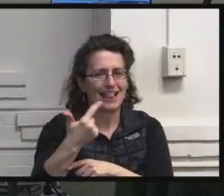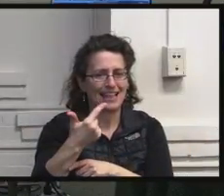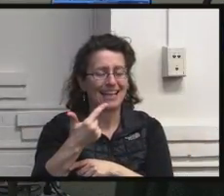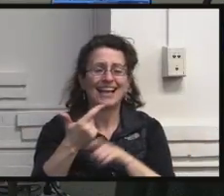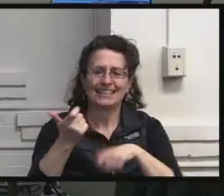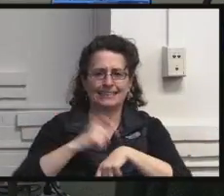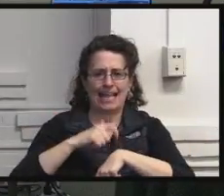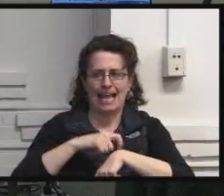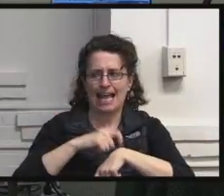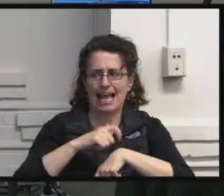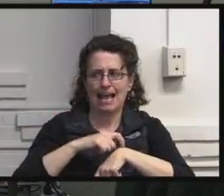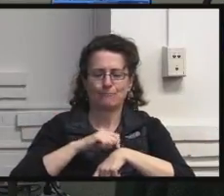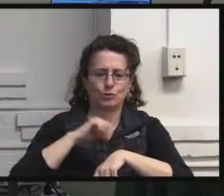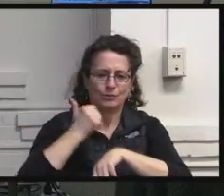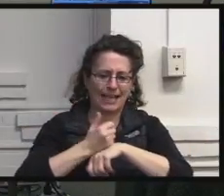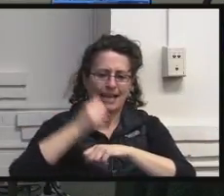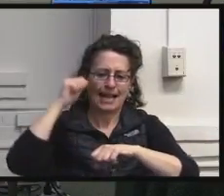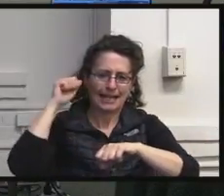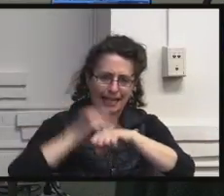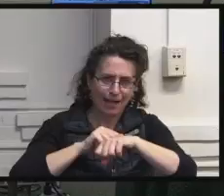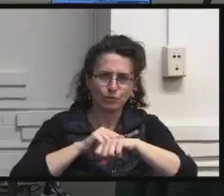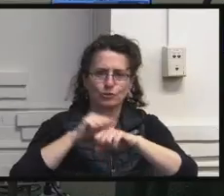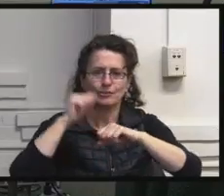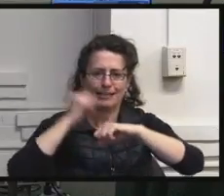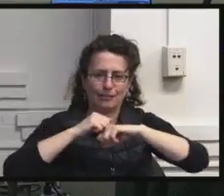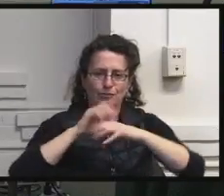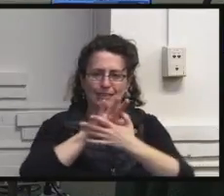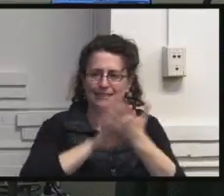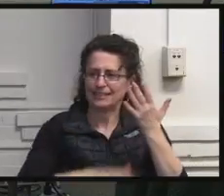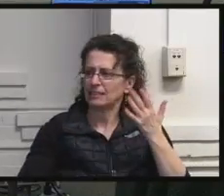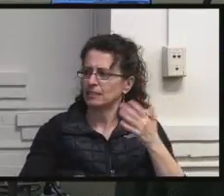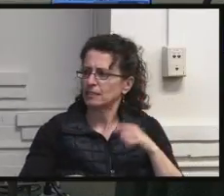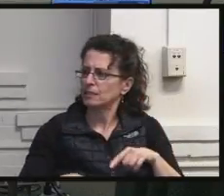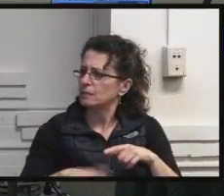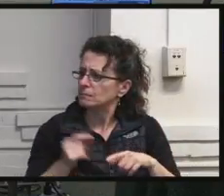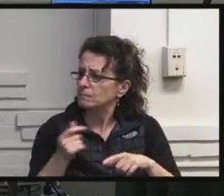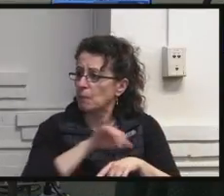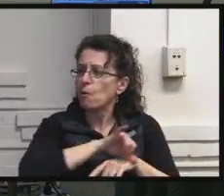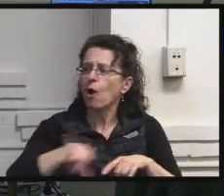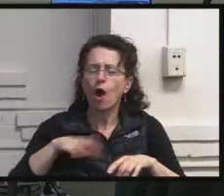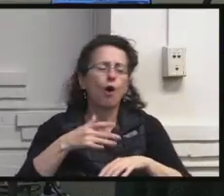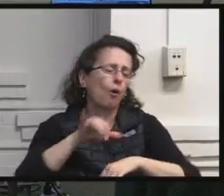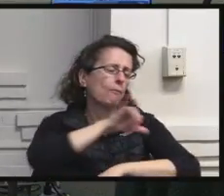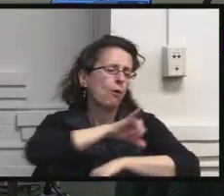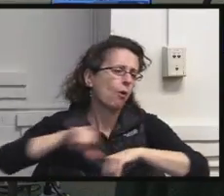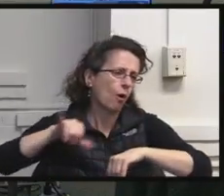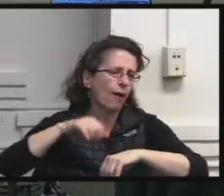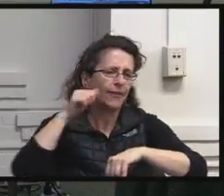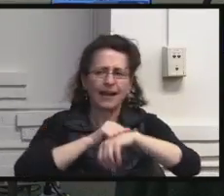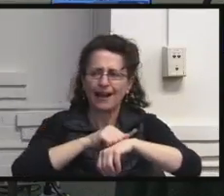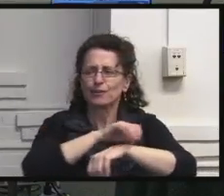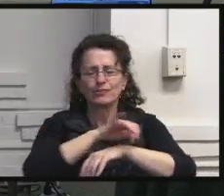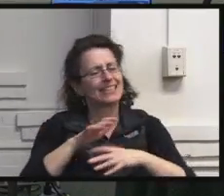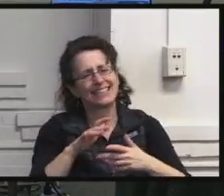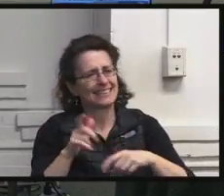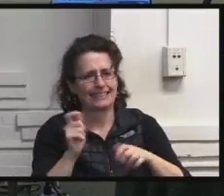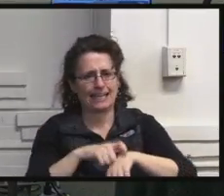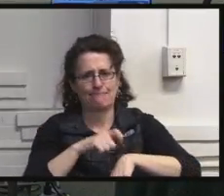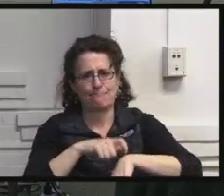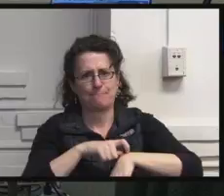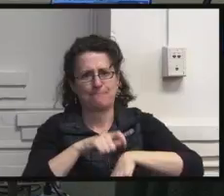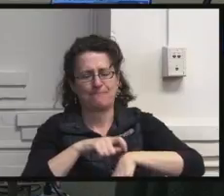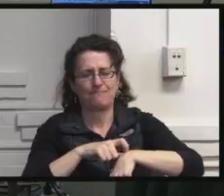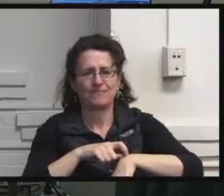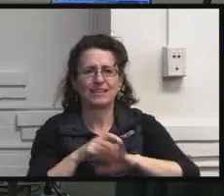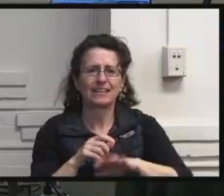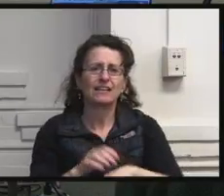well. And we really don't like traffic on the bridge when we put those bridge rails in, because what happens is it creates a lot more a headache for the contractor, but